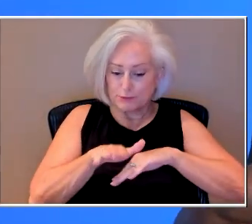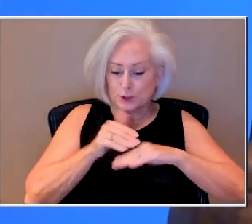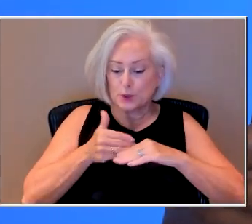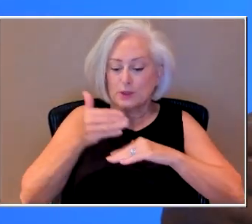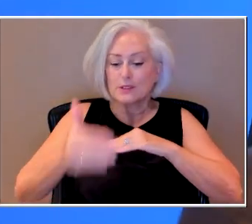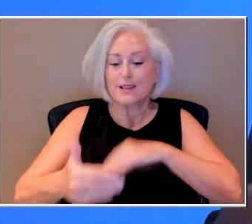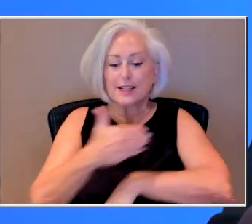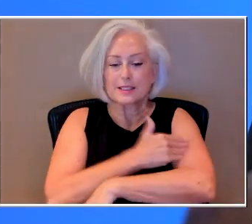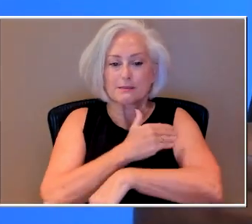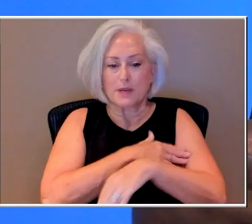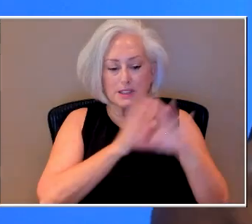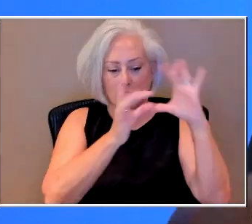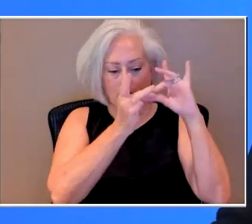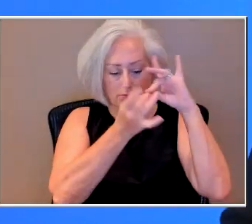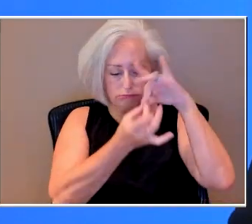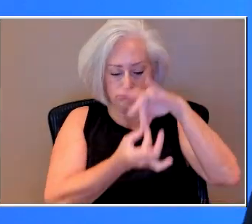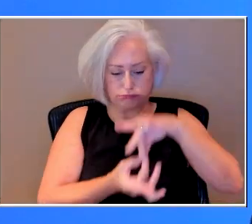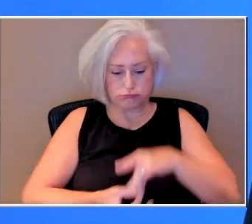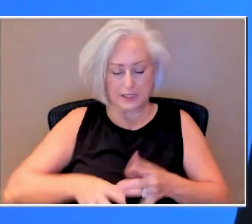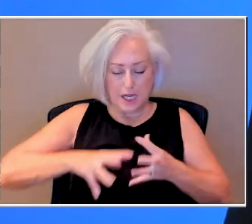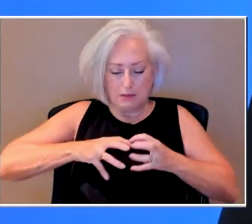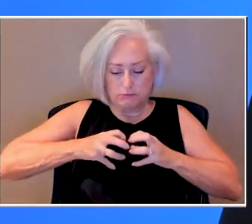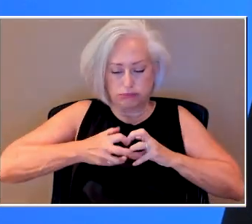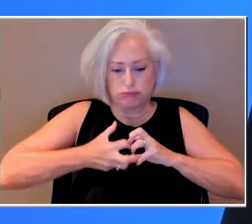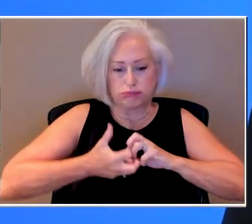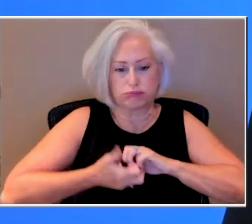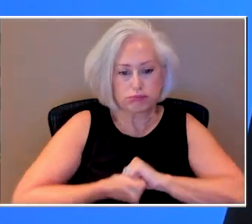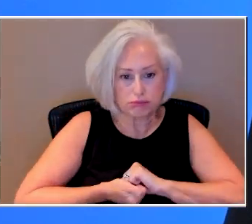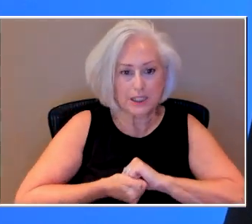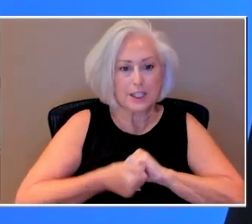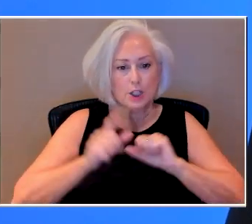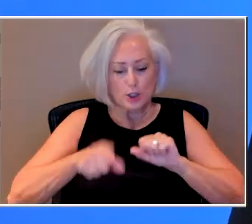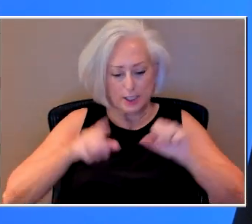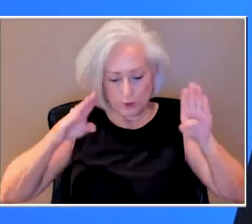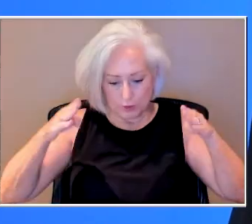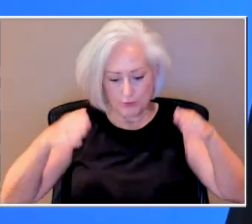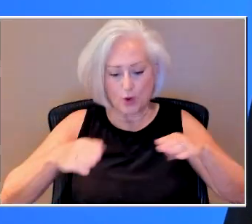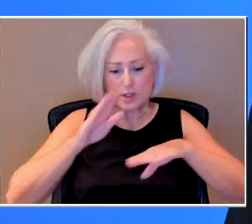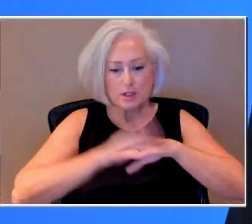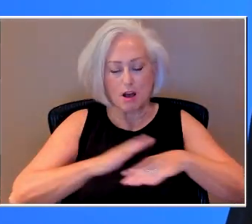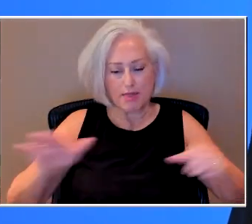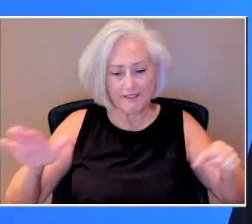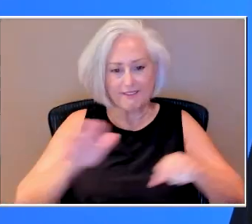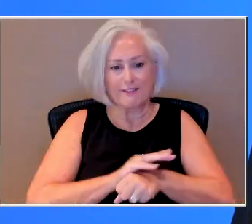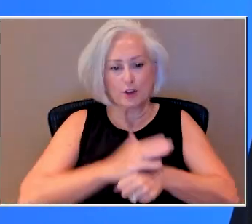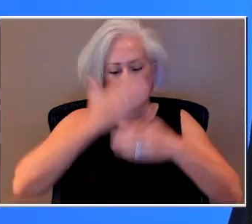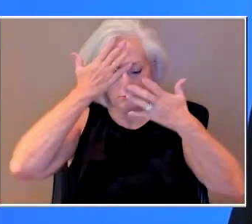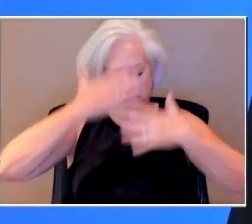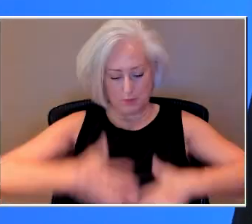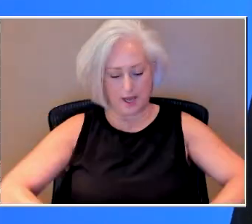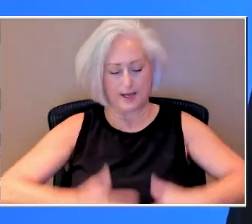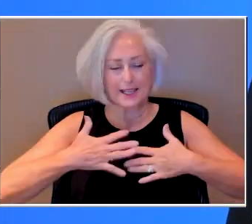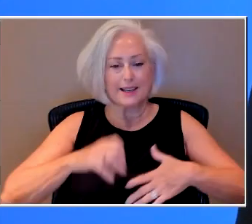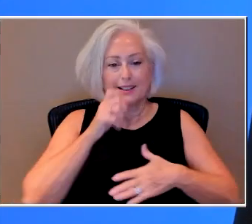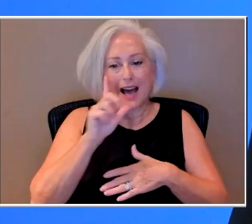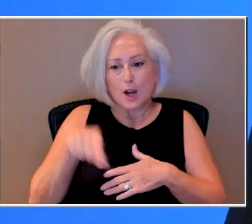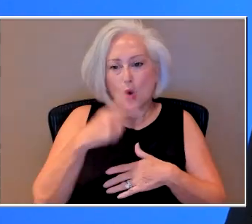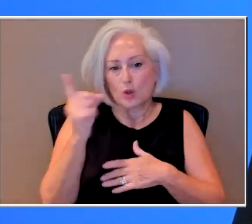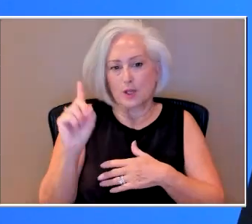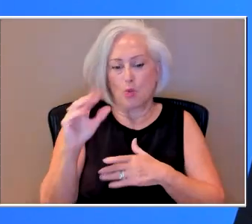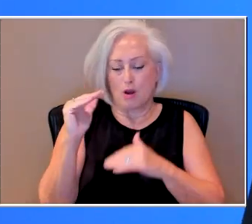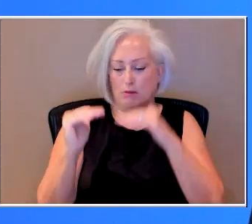have to address the whole body as a whole, not just where the imbalance is showing itself.